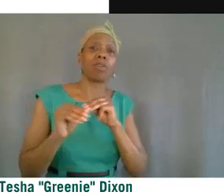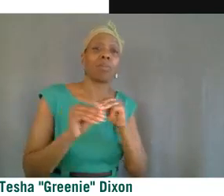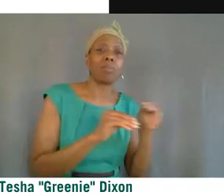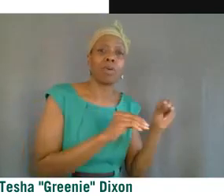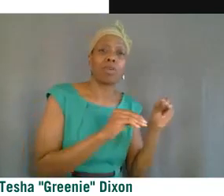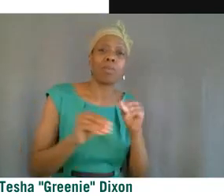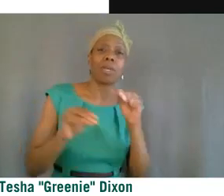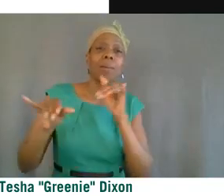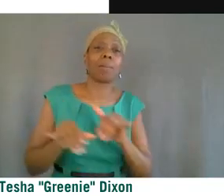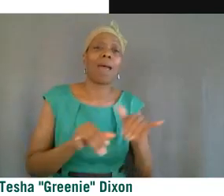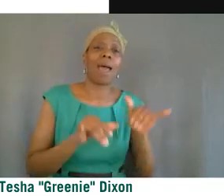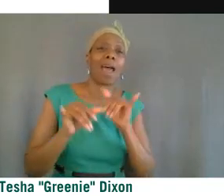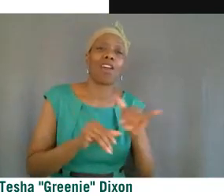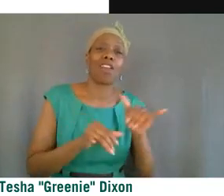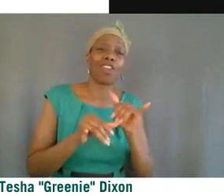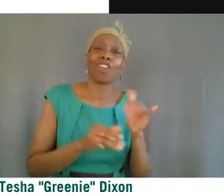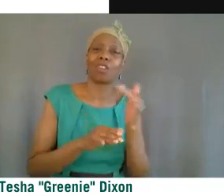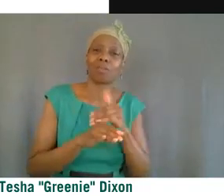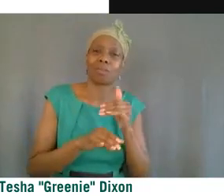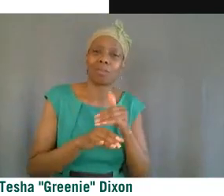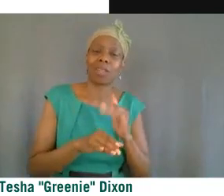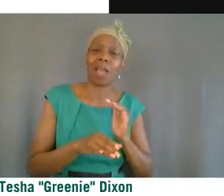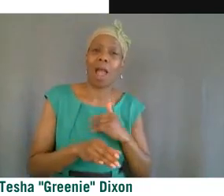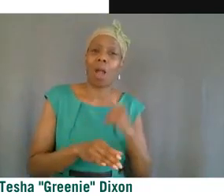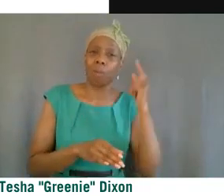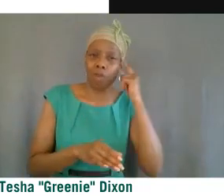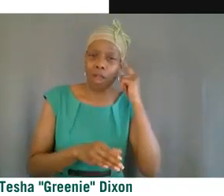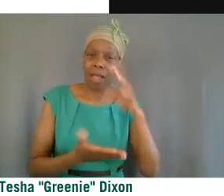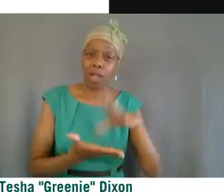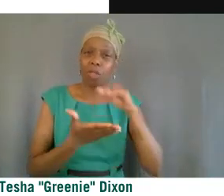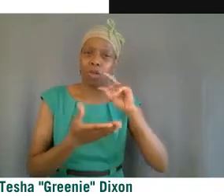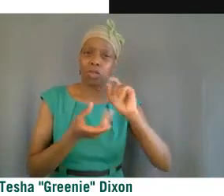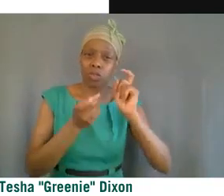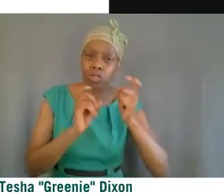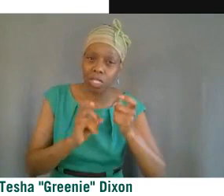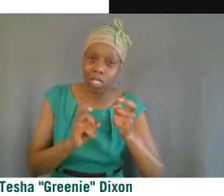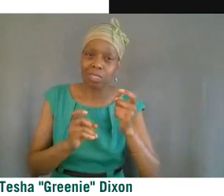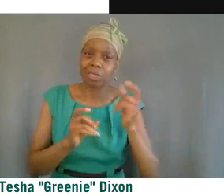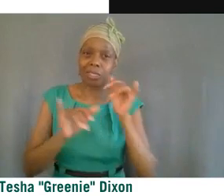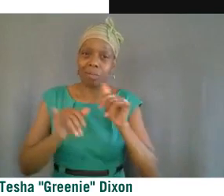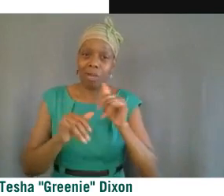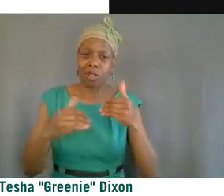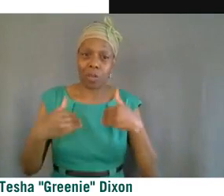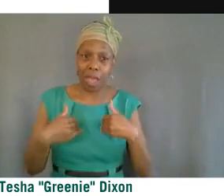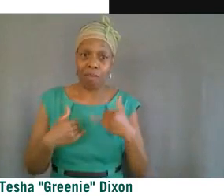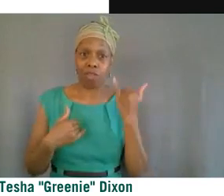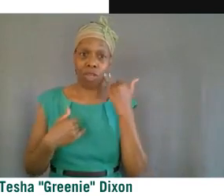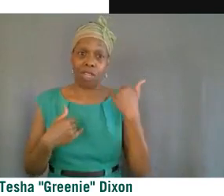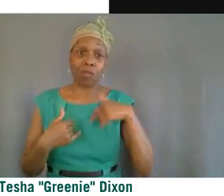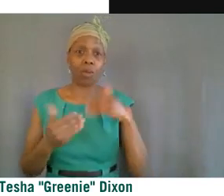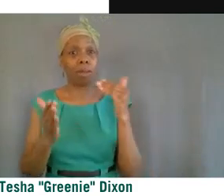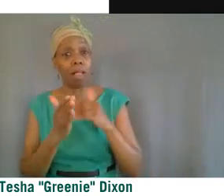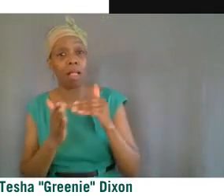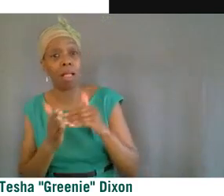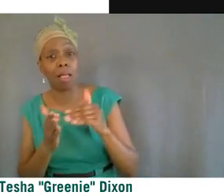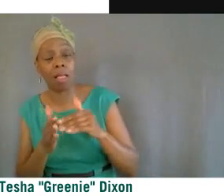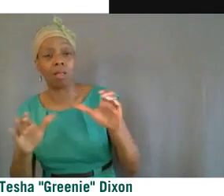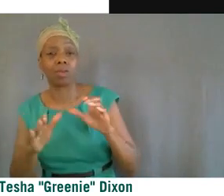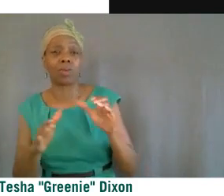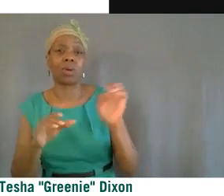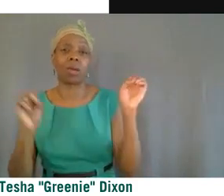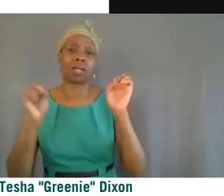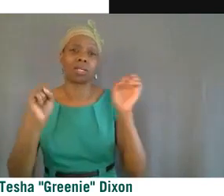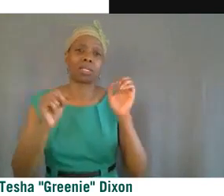have. And so if we're consistently doing an exercise program, our brain learns to